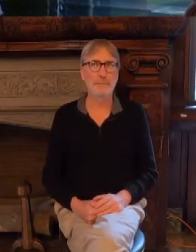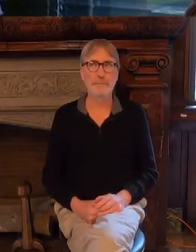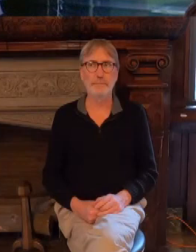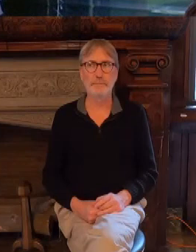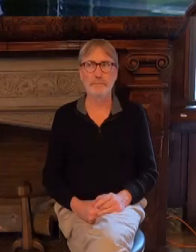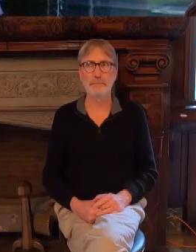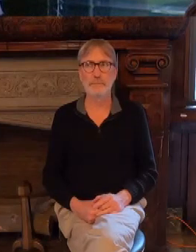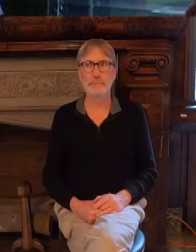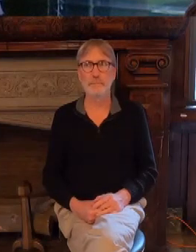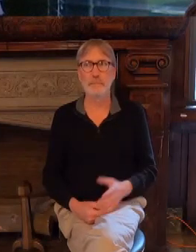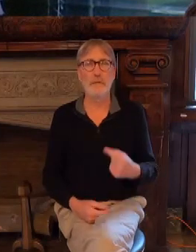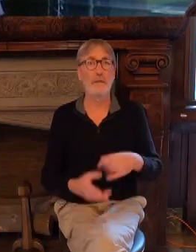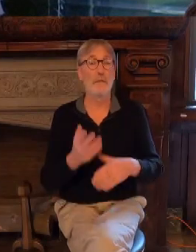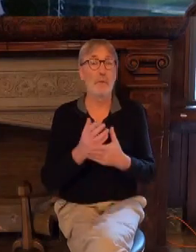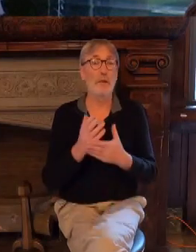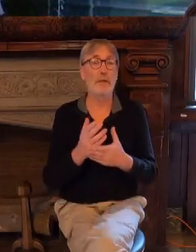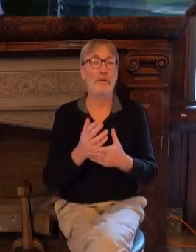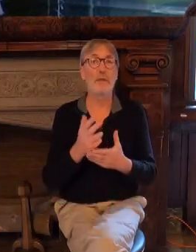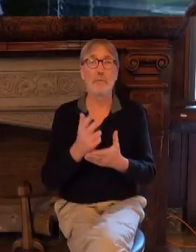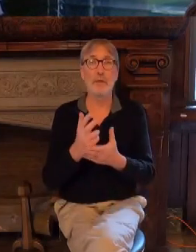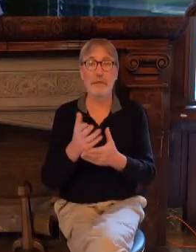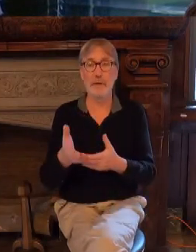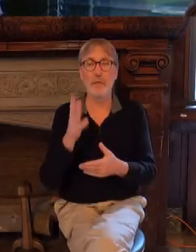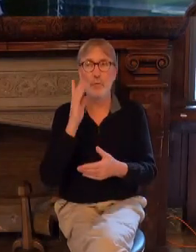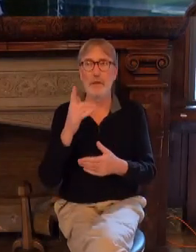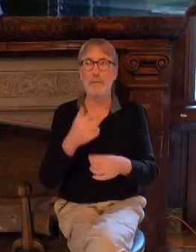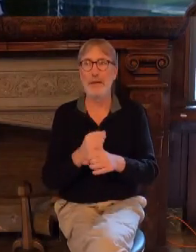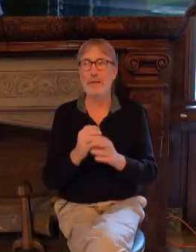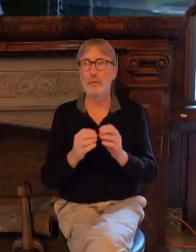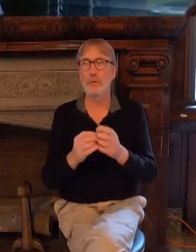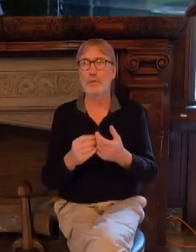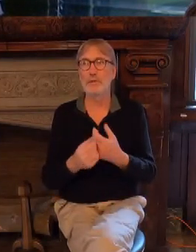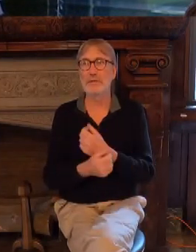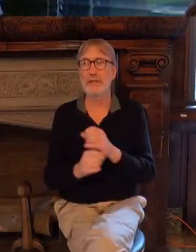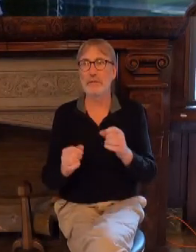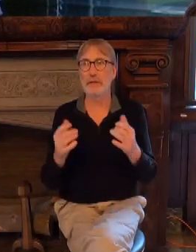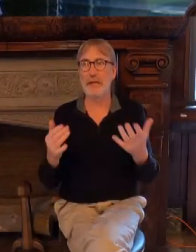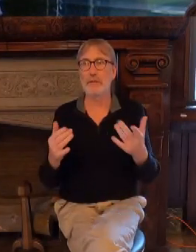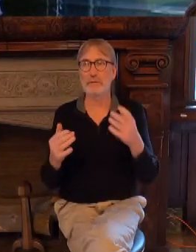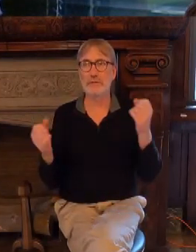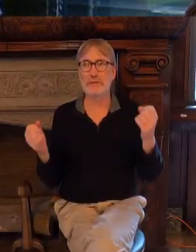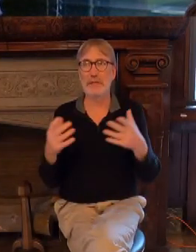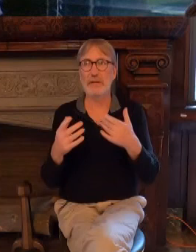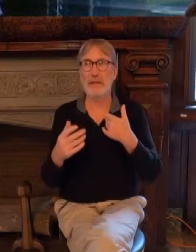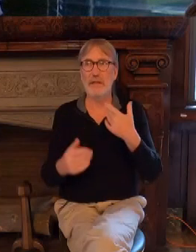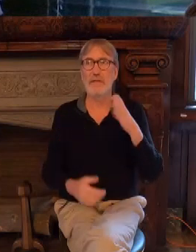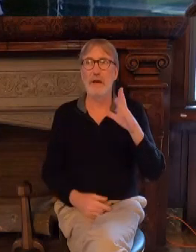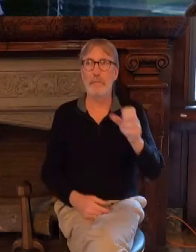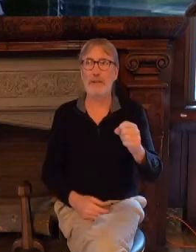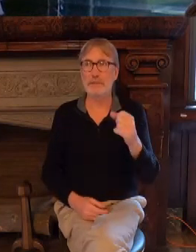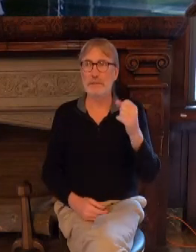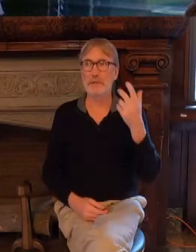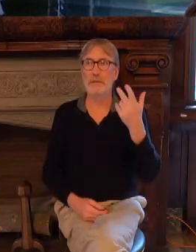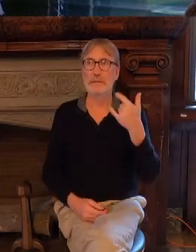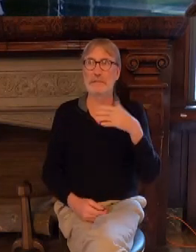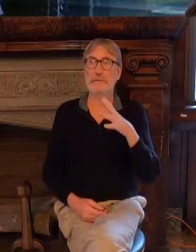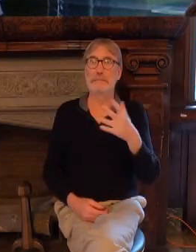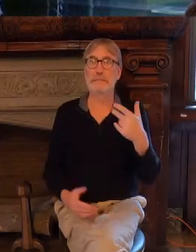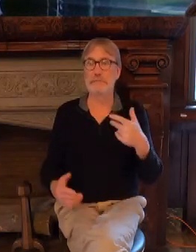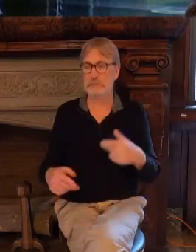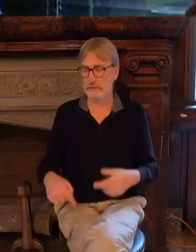Parking there will make it safer for pedestrians. Right now it's really scary to have a bus early in 43 feet away.